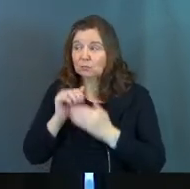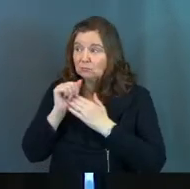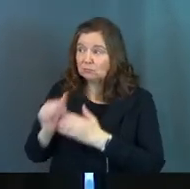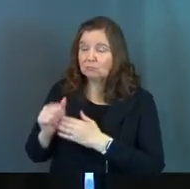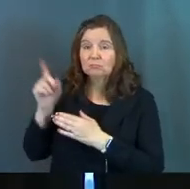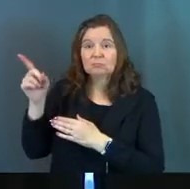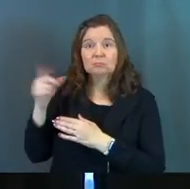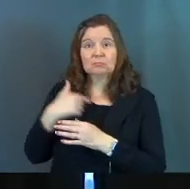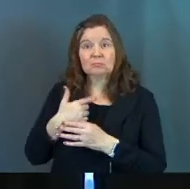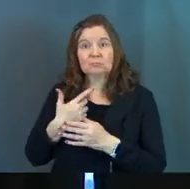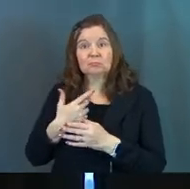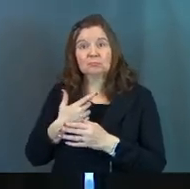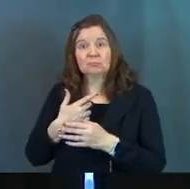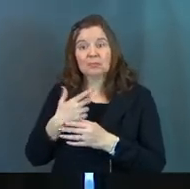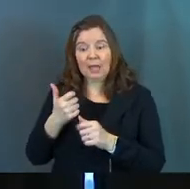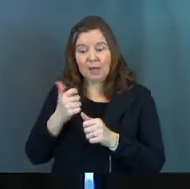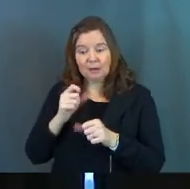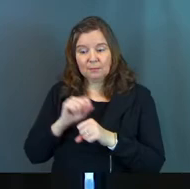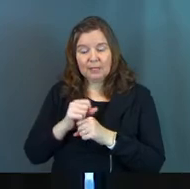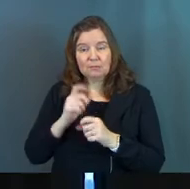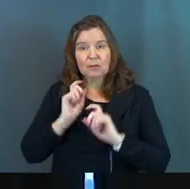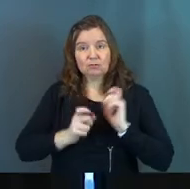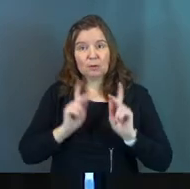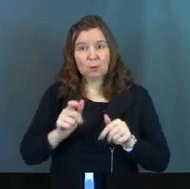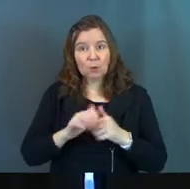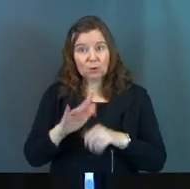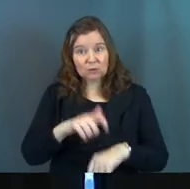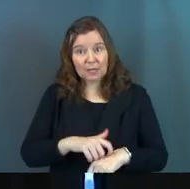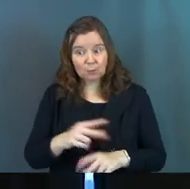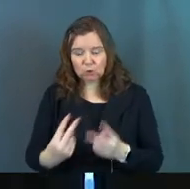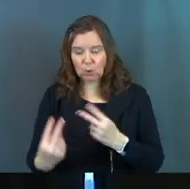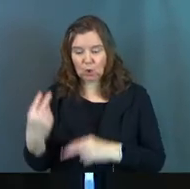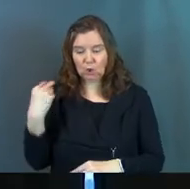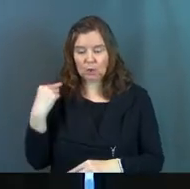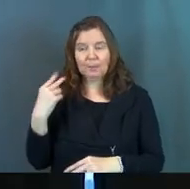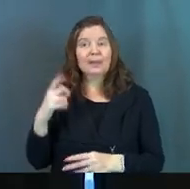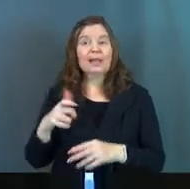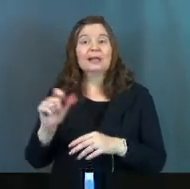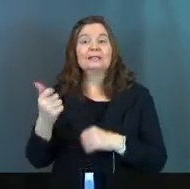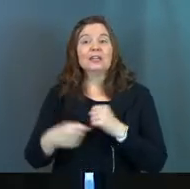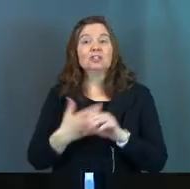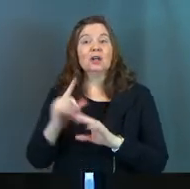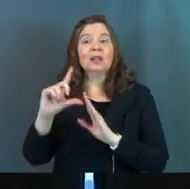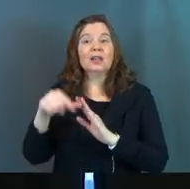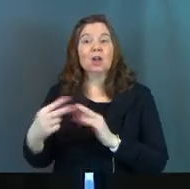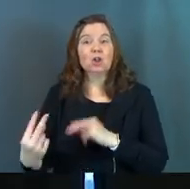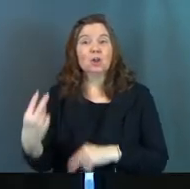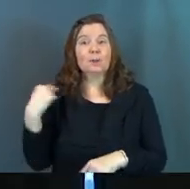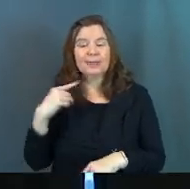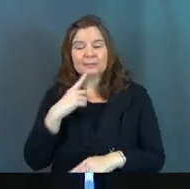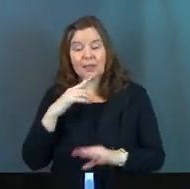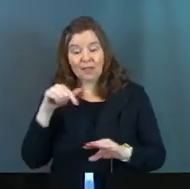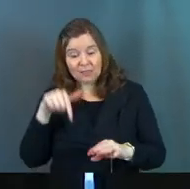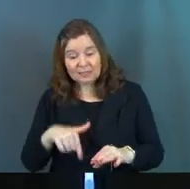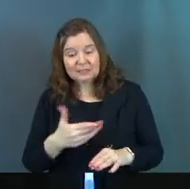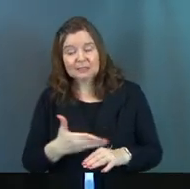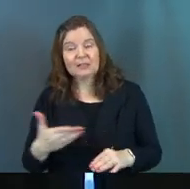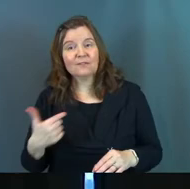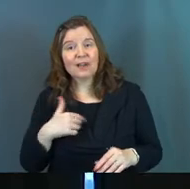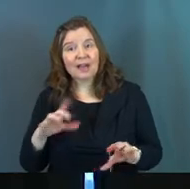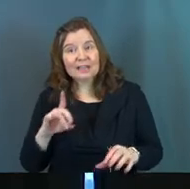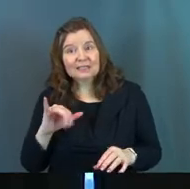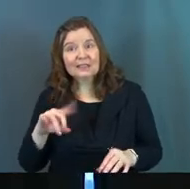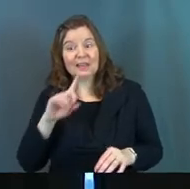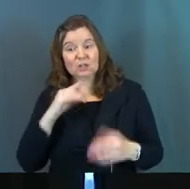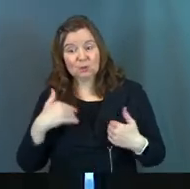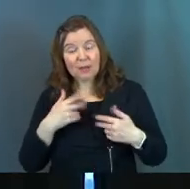his call and be a generous person with your time? Would you look back, 10 years later and look back and say, this is the stuff I